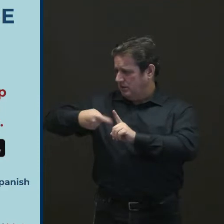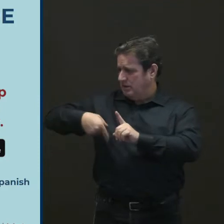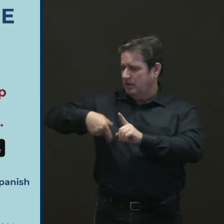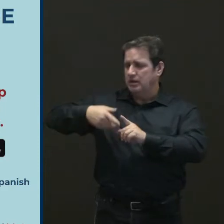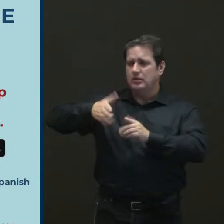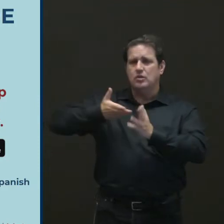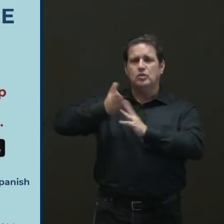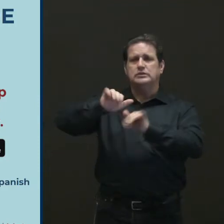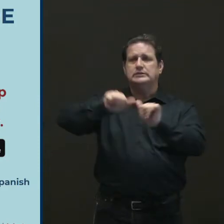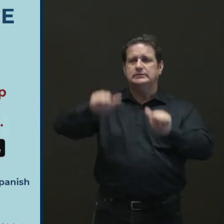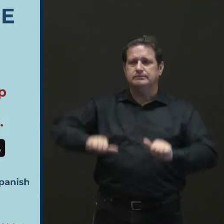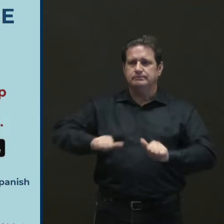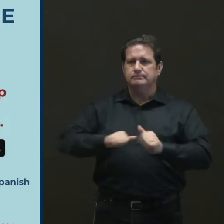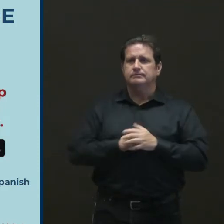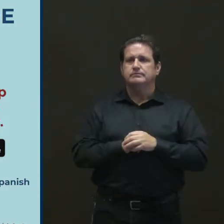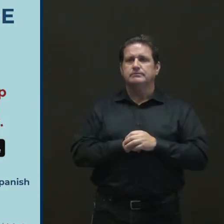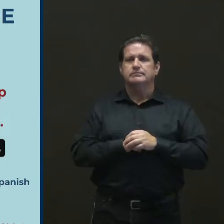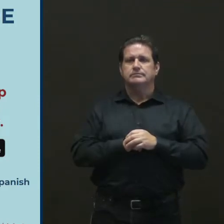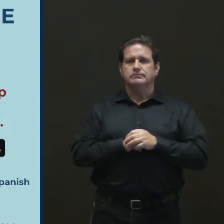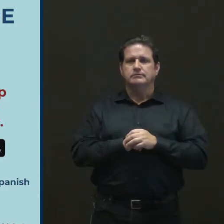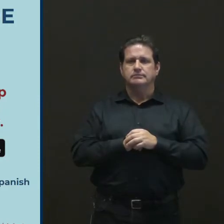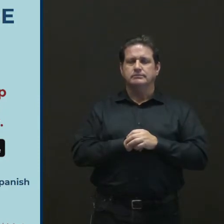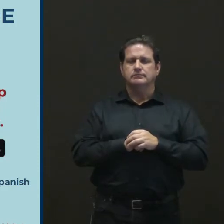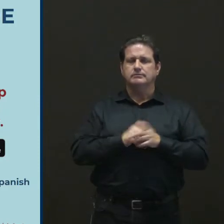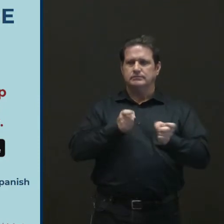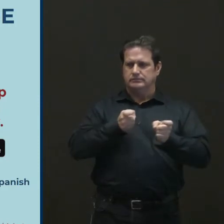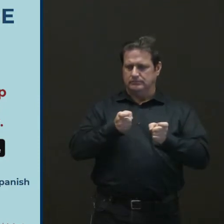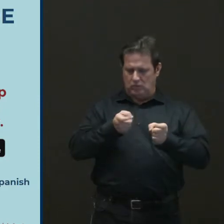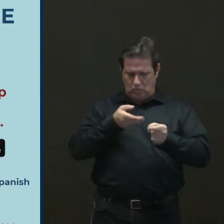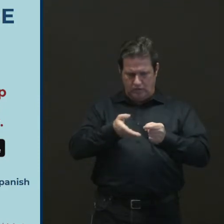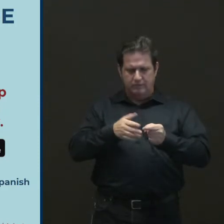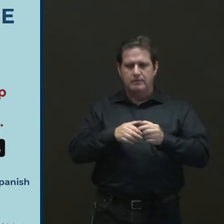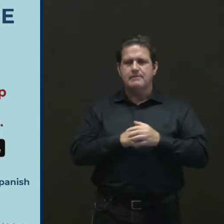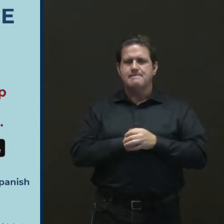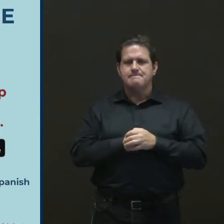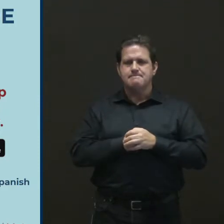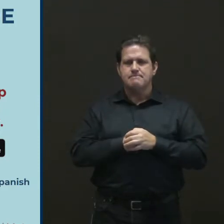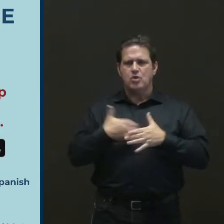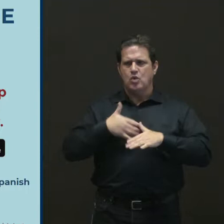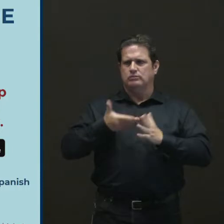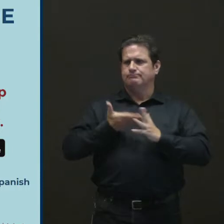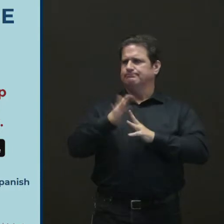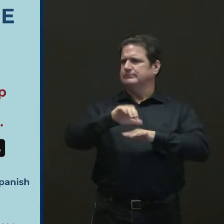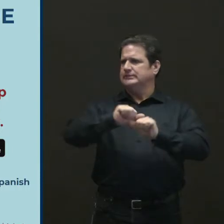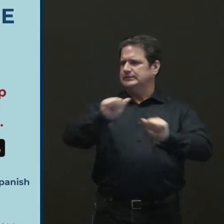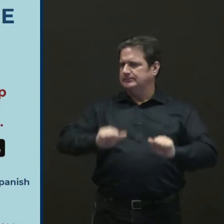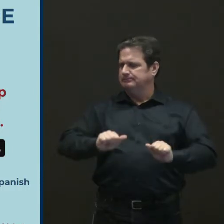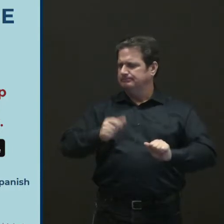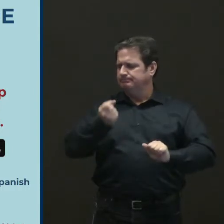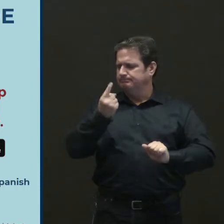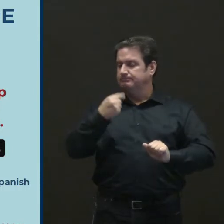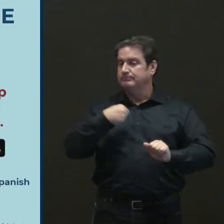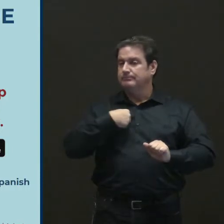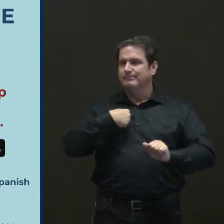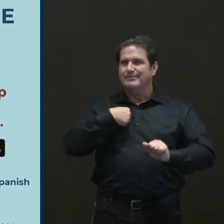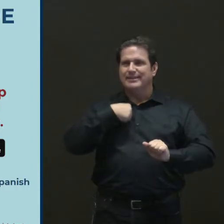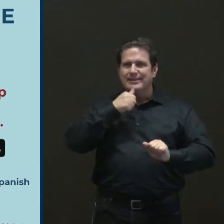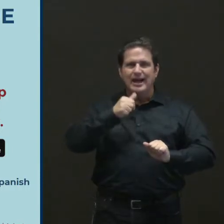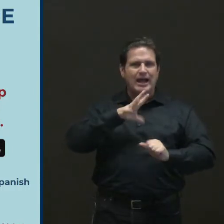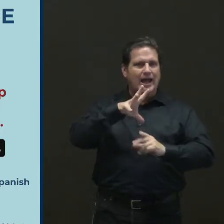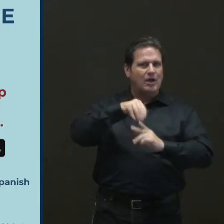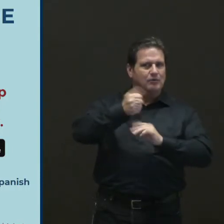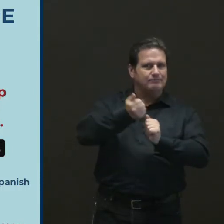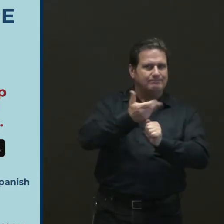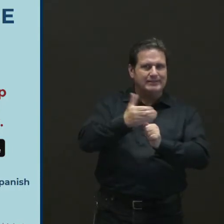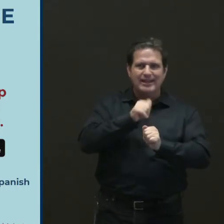health system. And so there's the control there. What we need to be clear on, though, is it's not going to include everybody